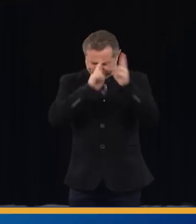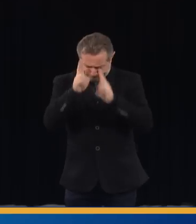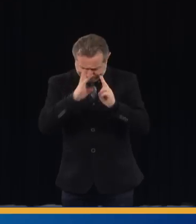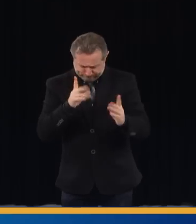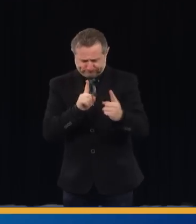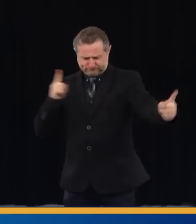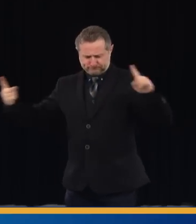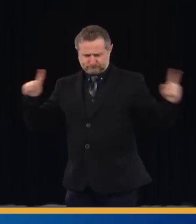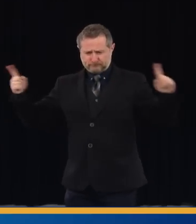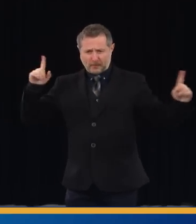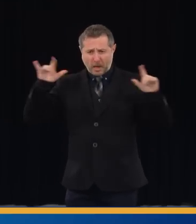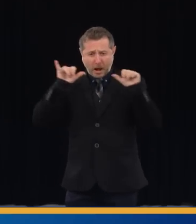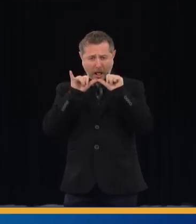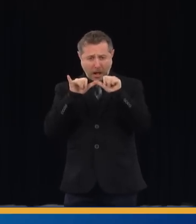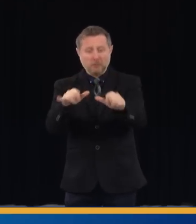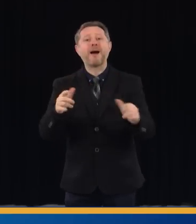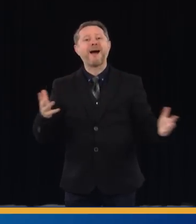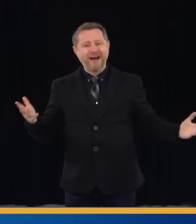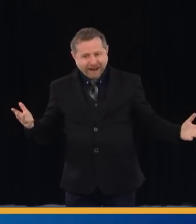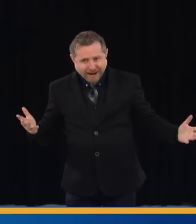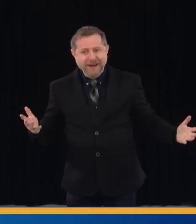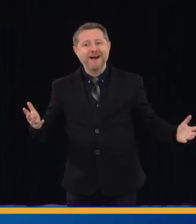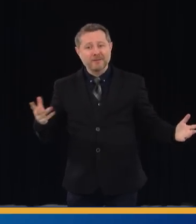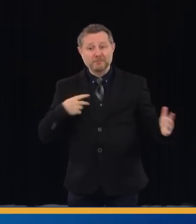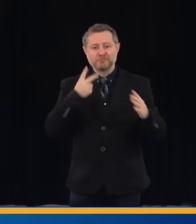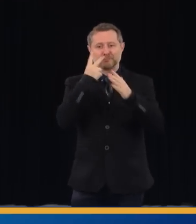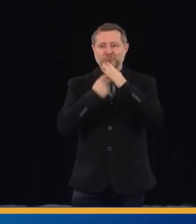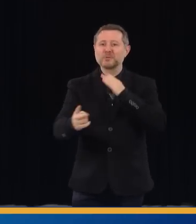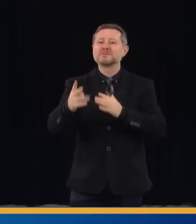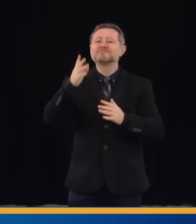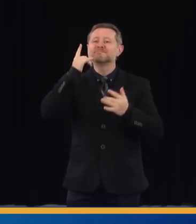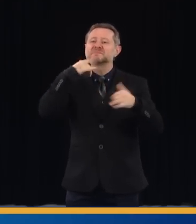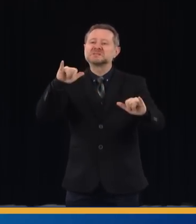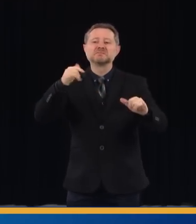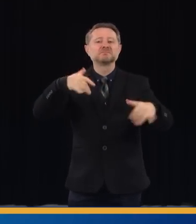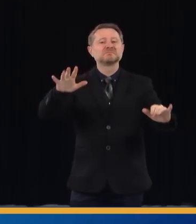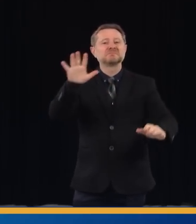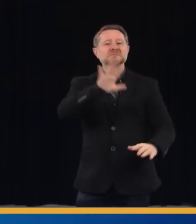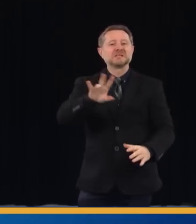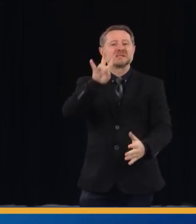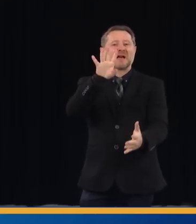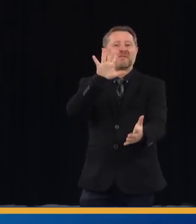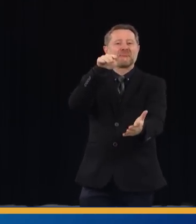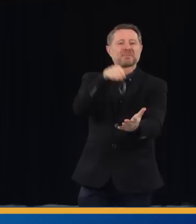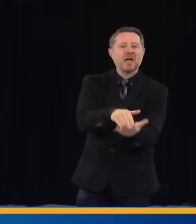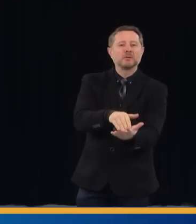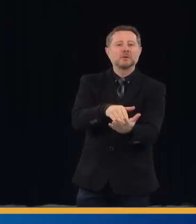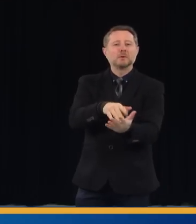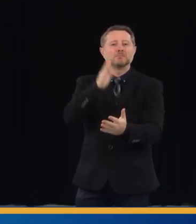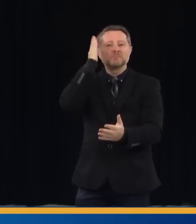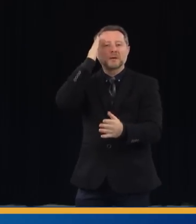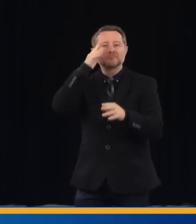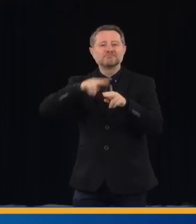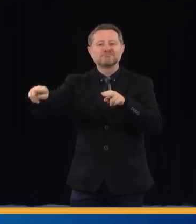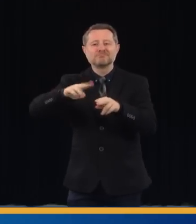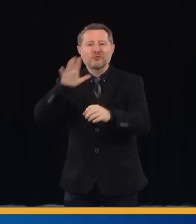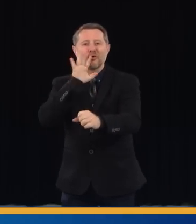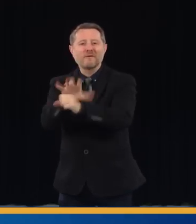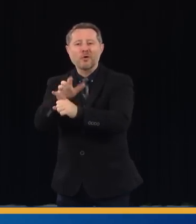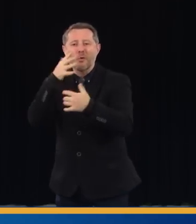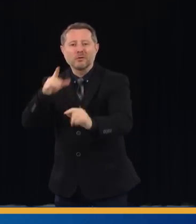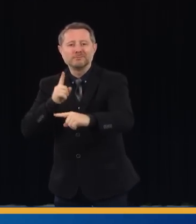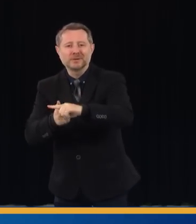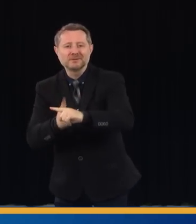you still have 75,000 COVID beds as opposed to 110, you're 25,000